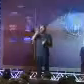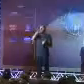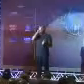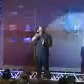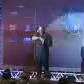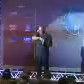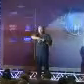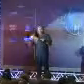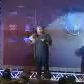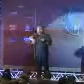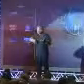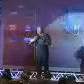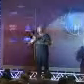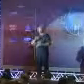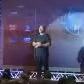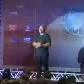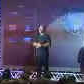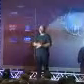certifications for it.